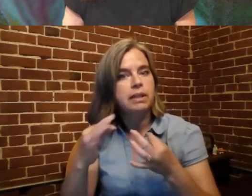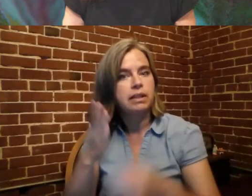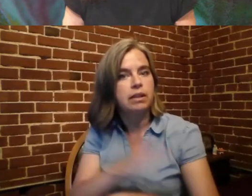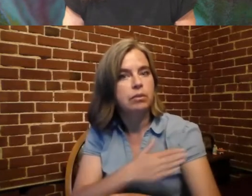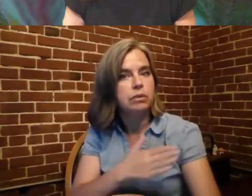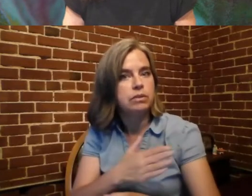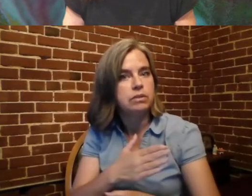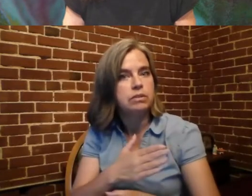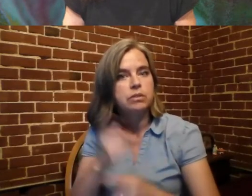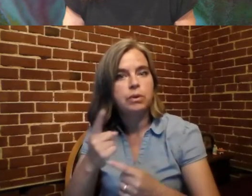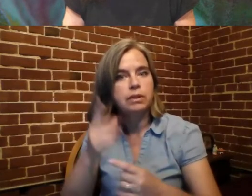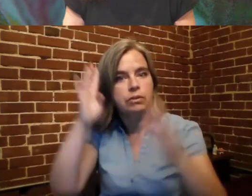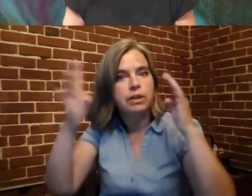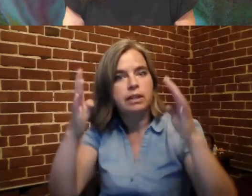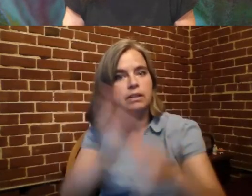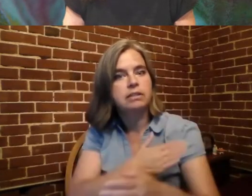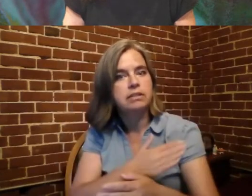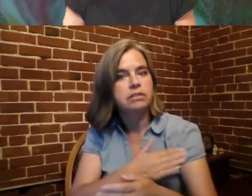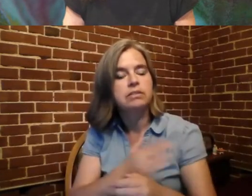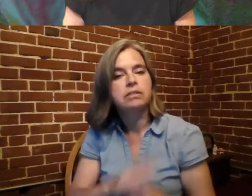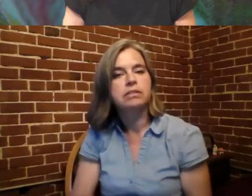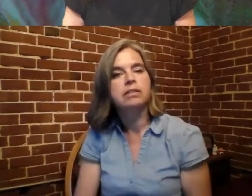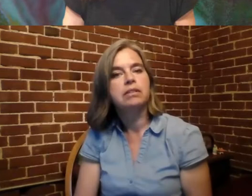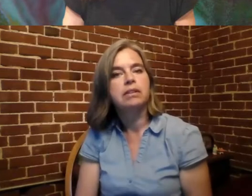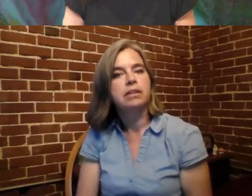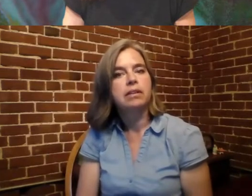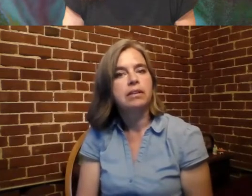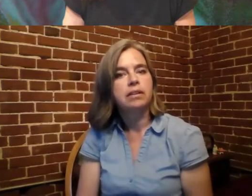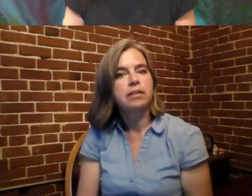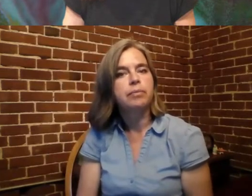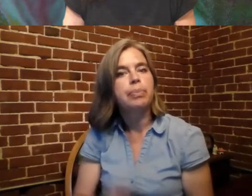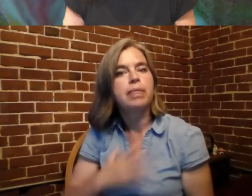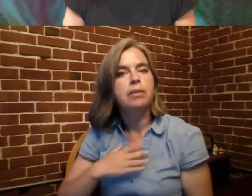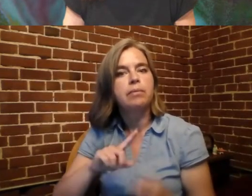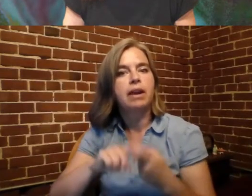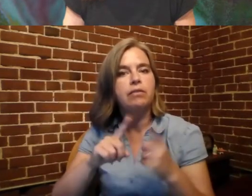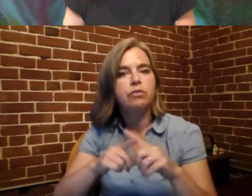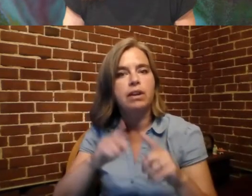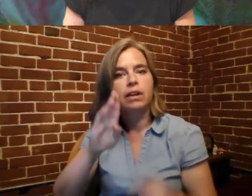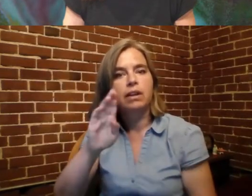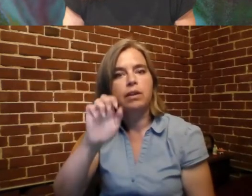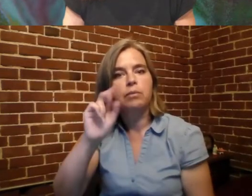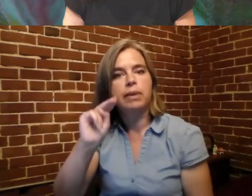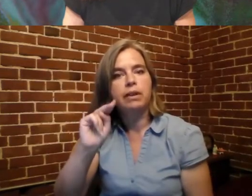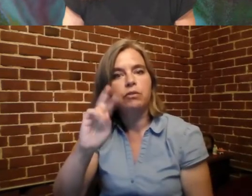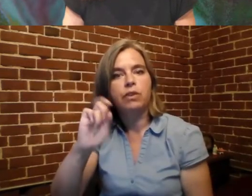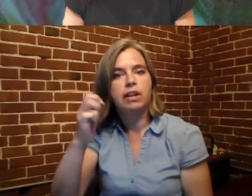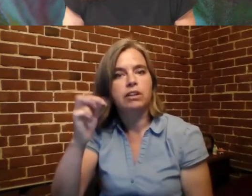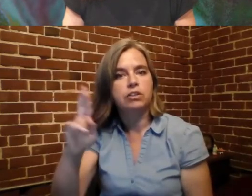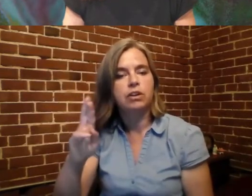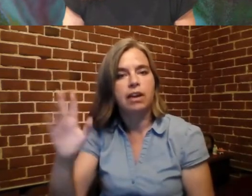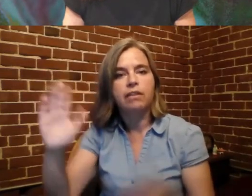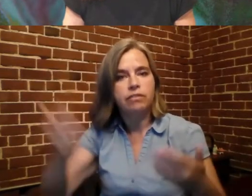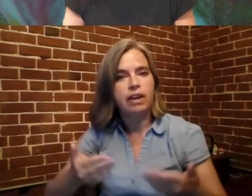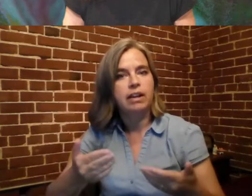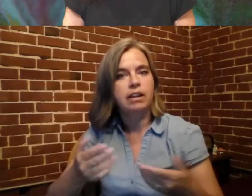sound for the film? Yeah, so I have invited my friend, Ben Richter, who I met over